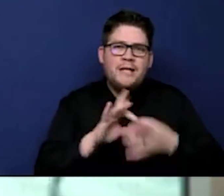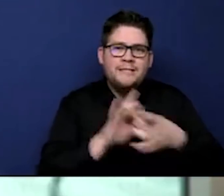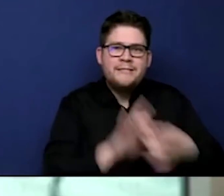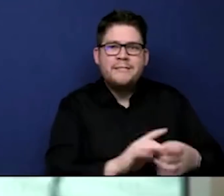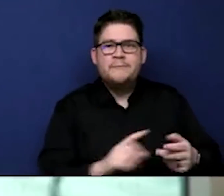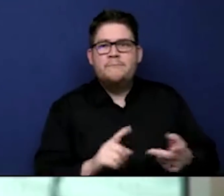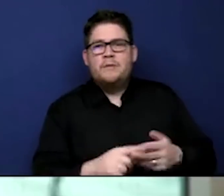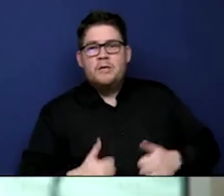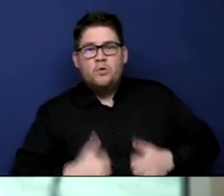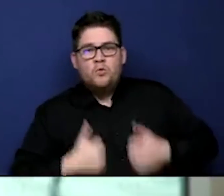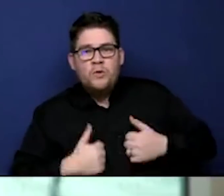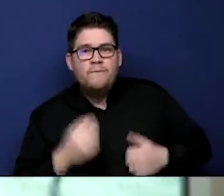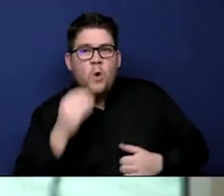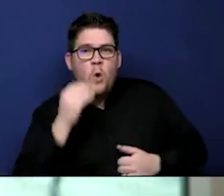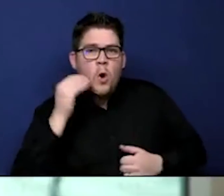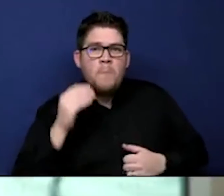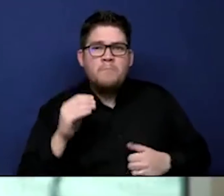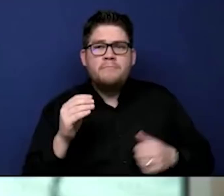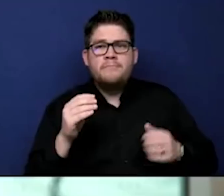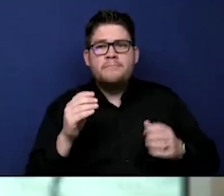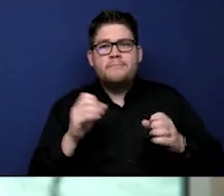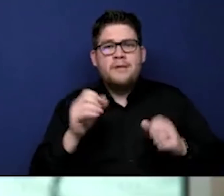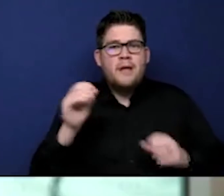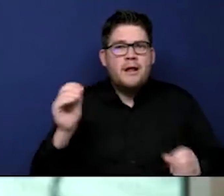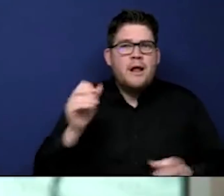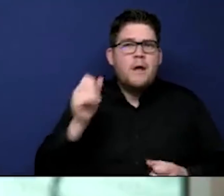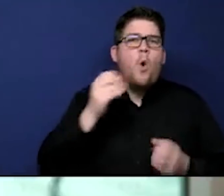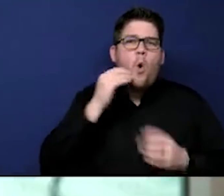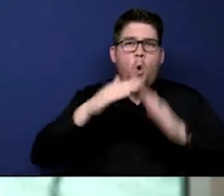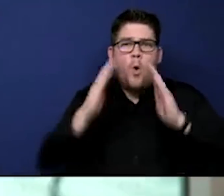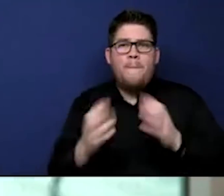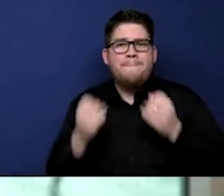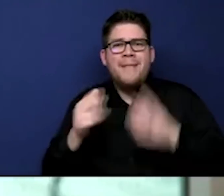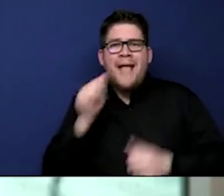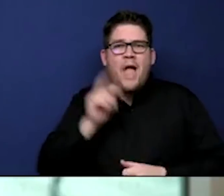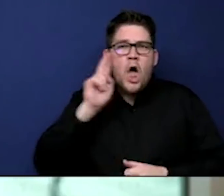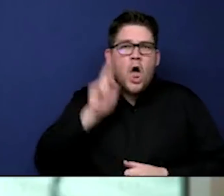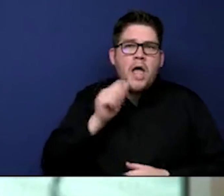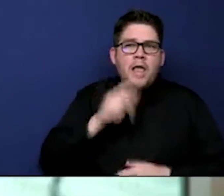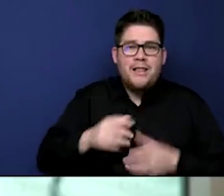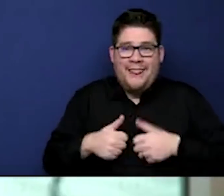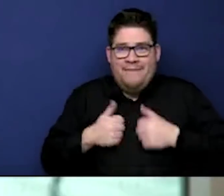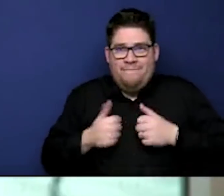sometimes. And so that has been our focus to start with. But